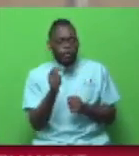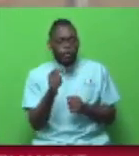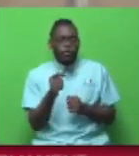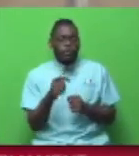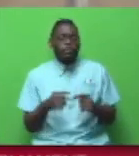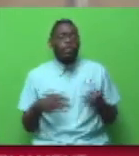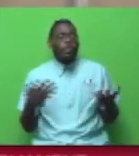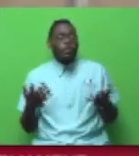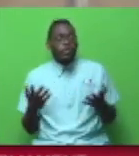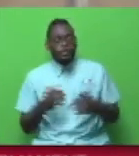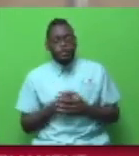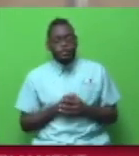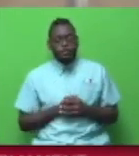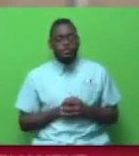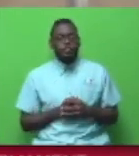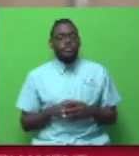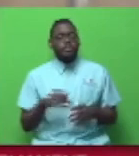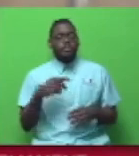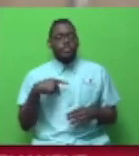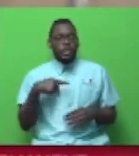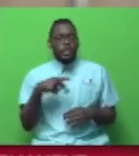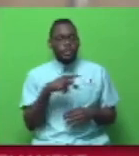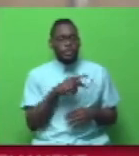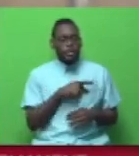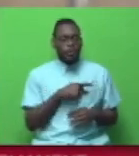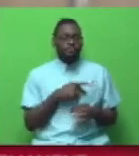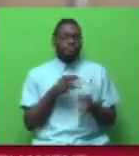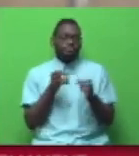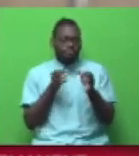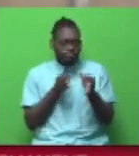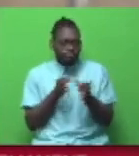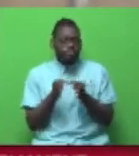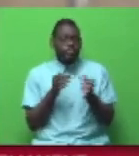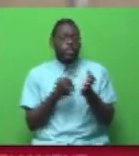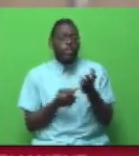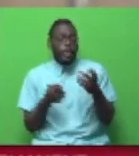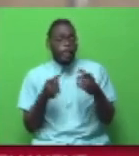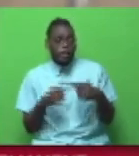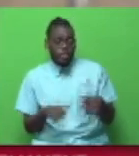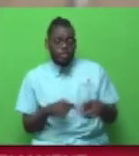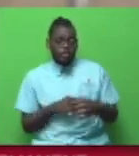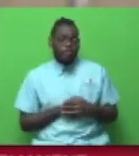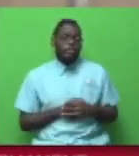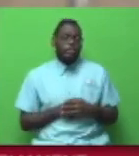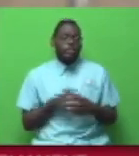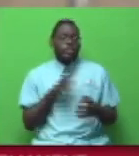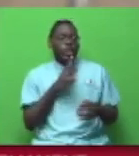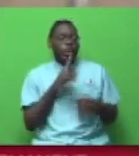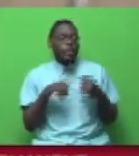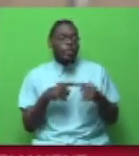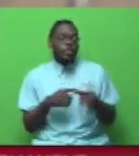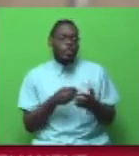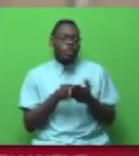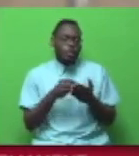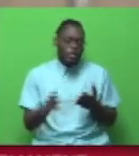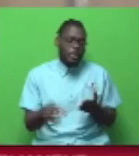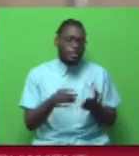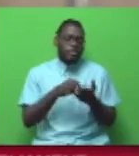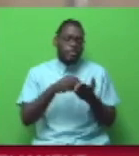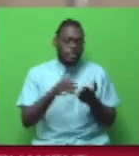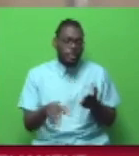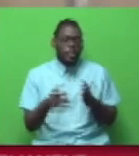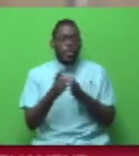this Honourable Parliament, what was happening as it relates to expenditure, as it relates to legal fees and all of